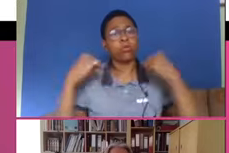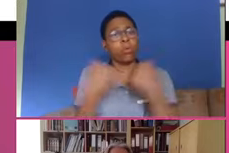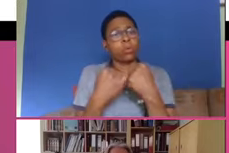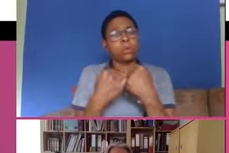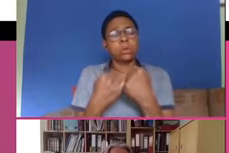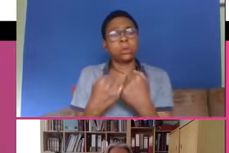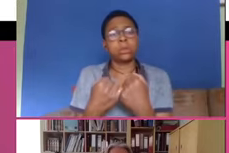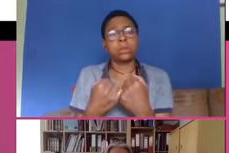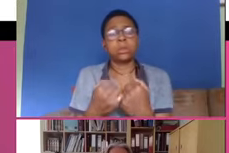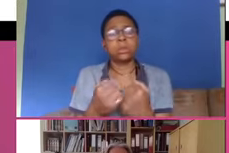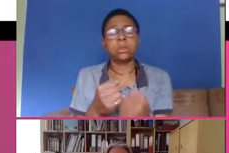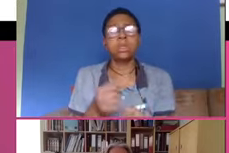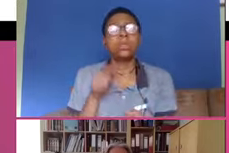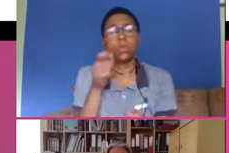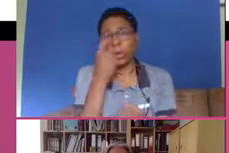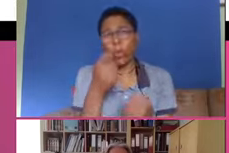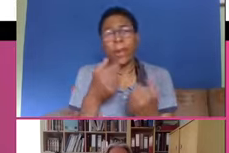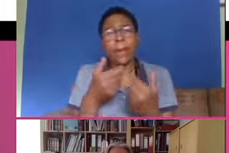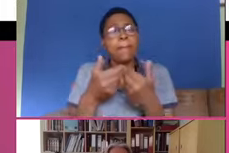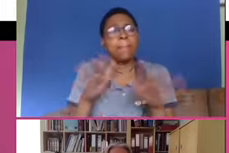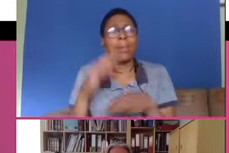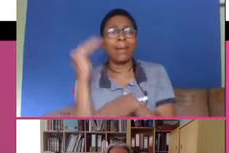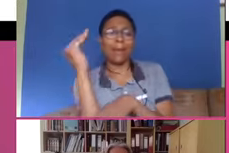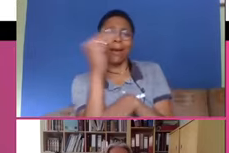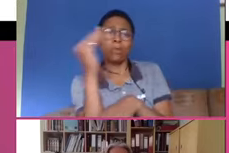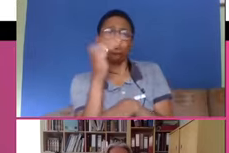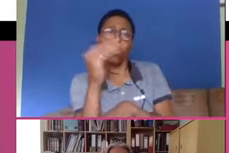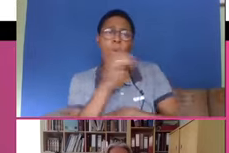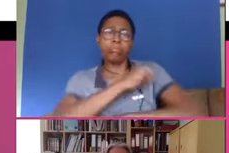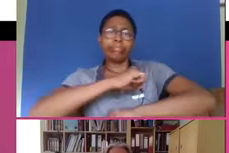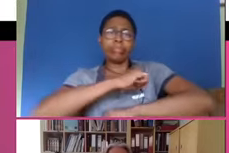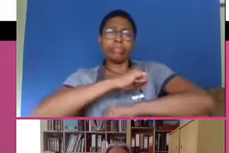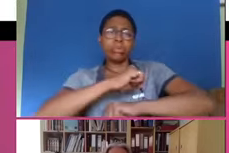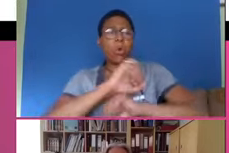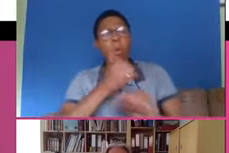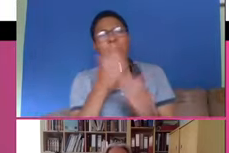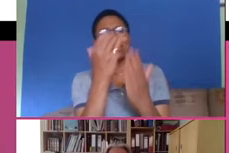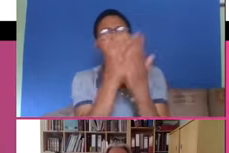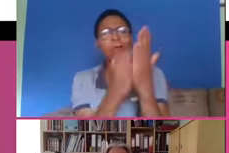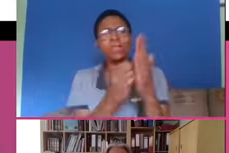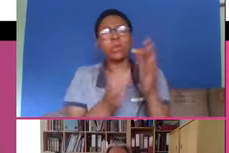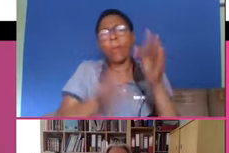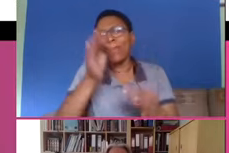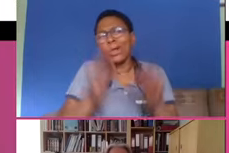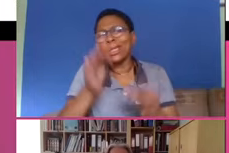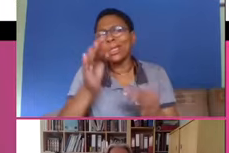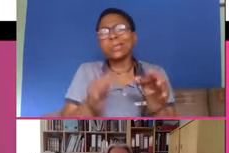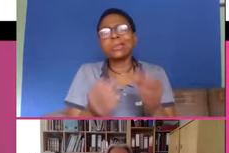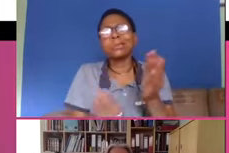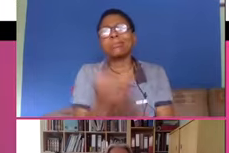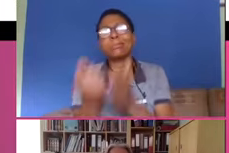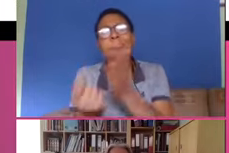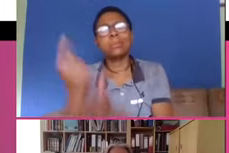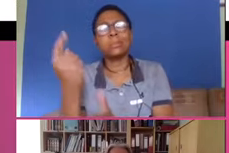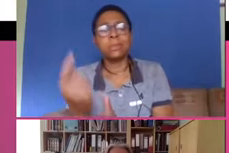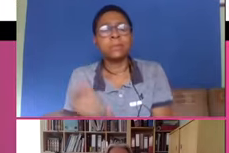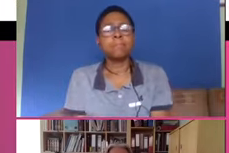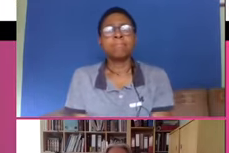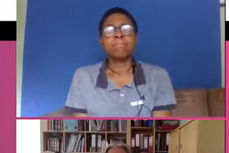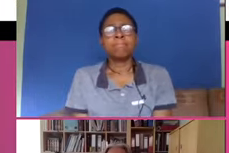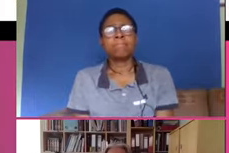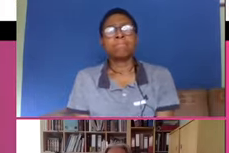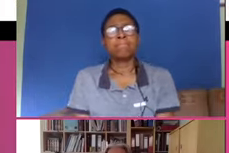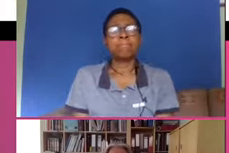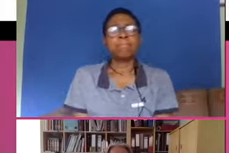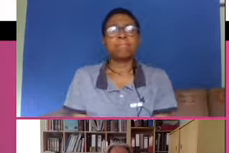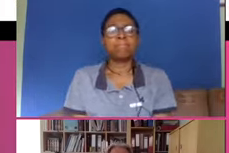public outdoor spaces that are organised by businesses, charitable and political organisations, and public bodies, providing